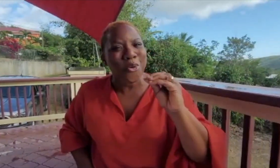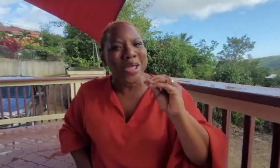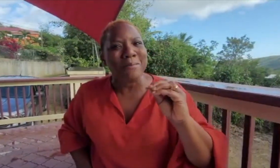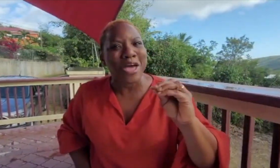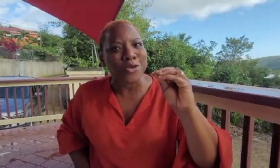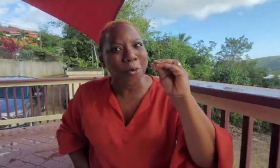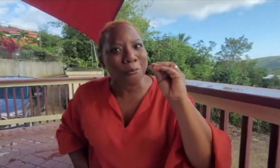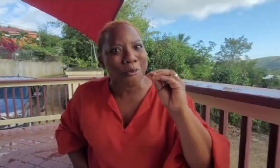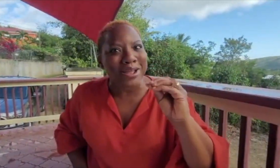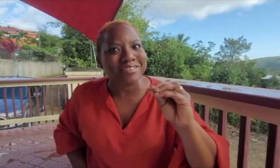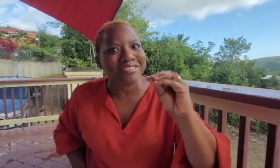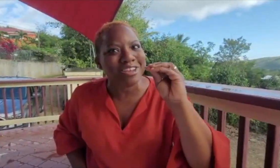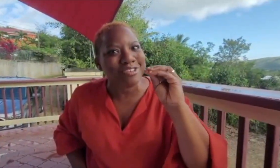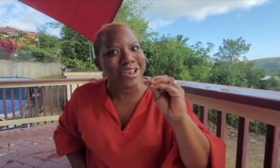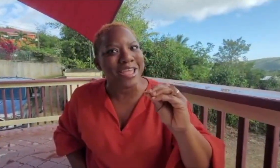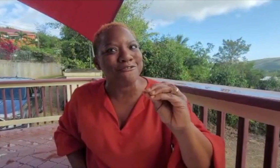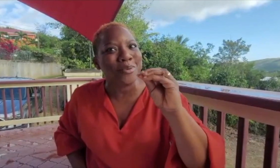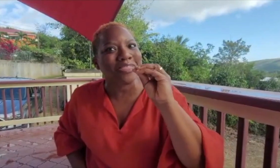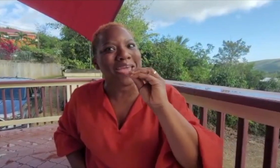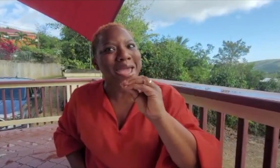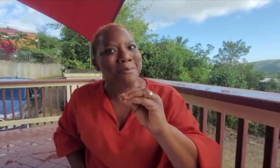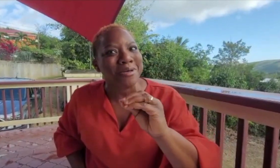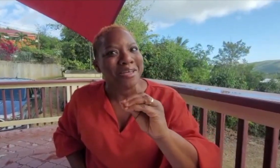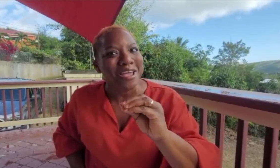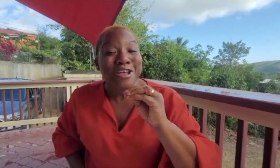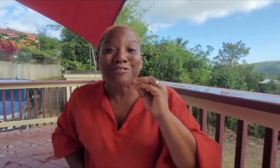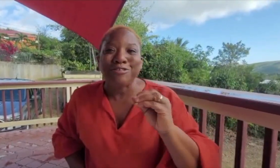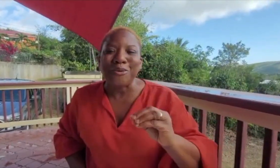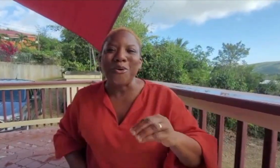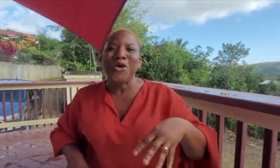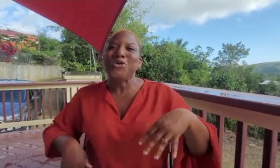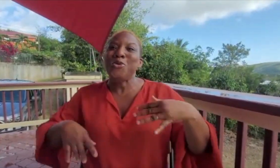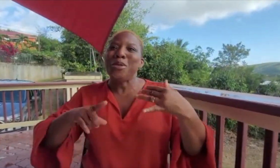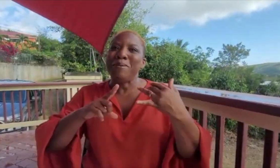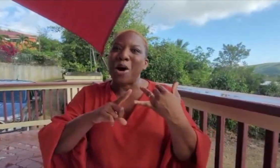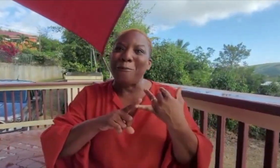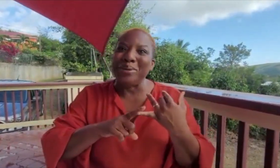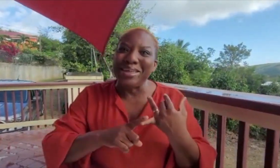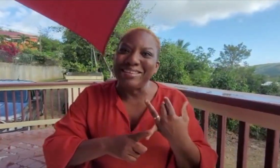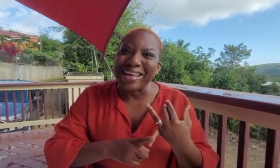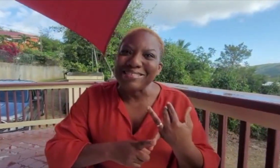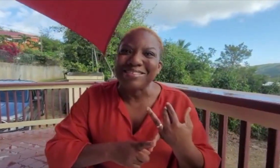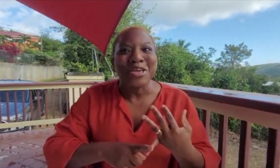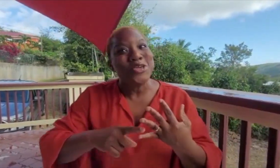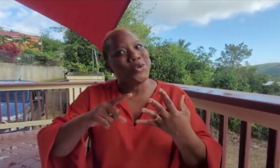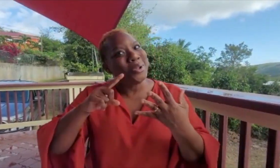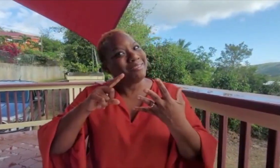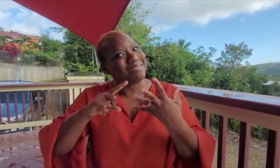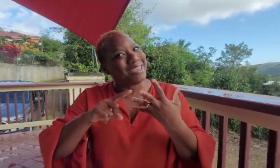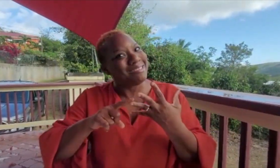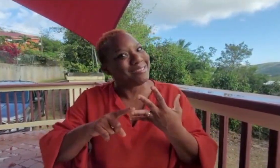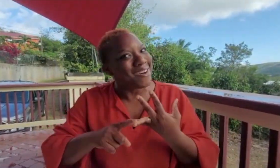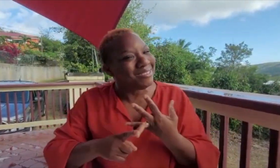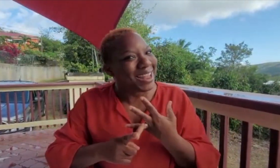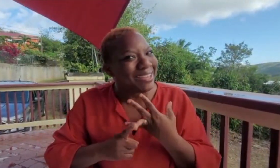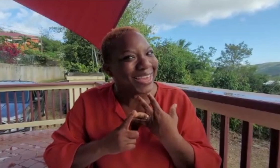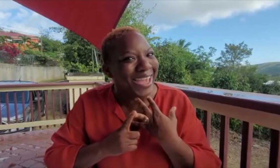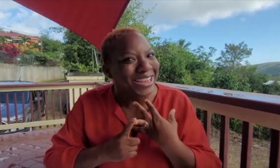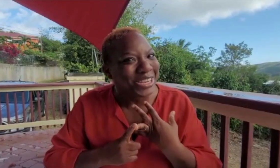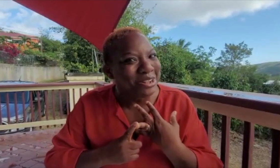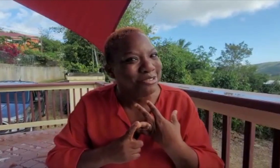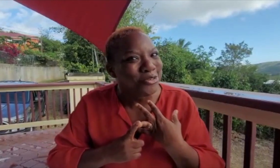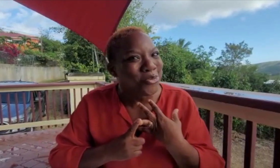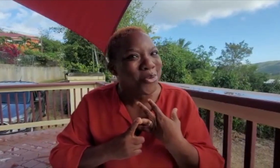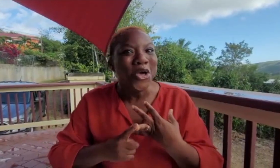to show him that you're practicing to live with him. So you will be obedient, you will sing songs like